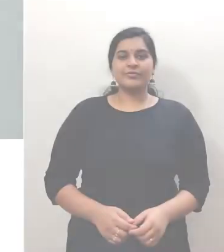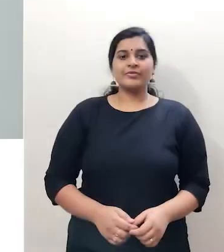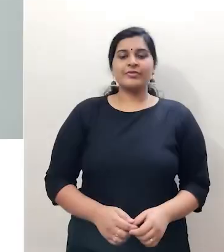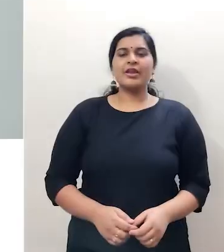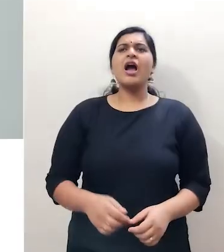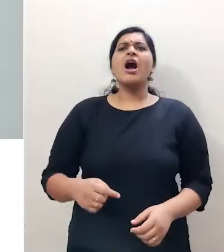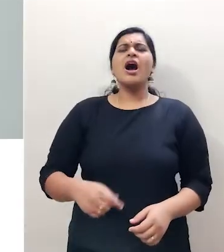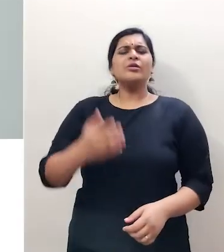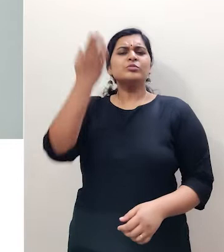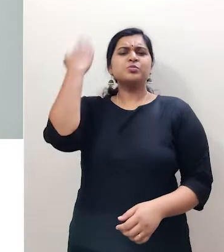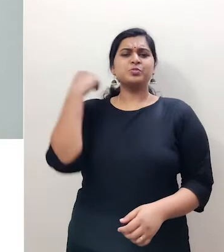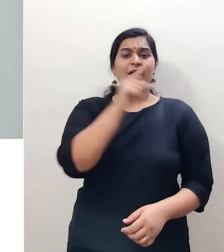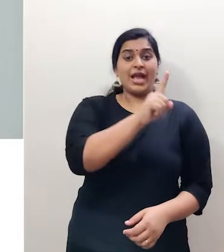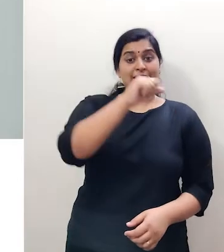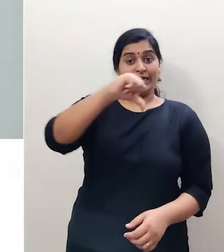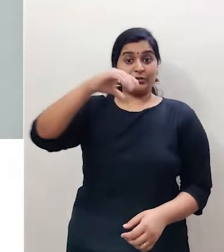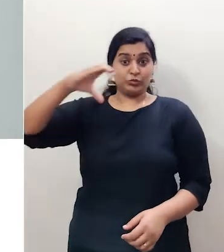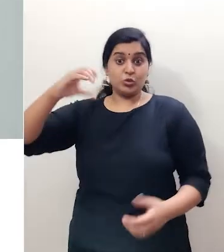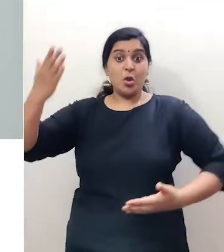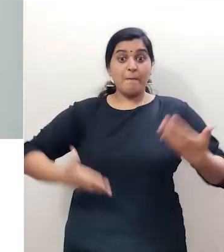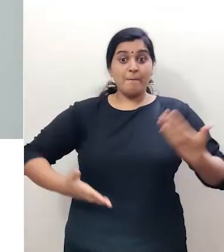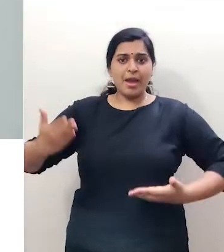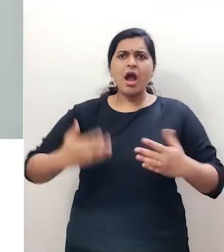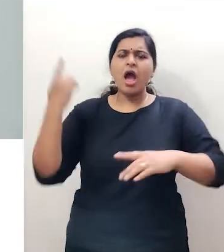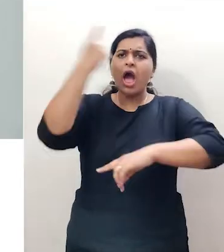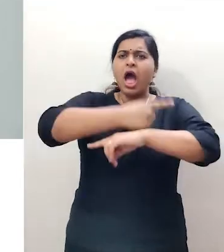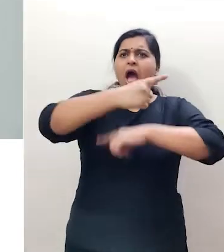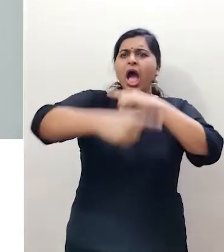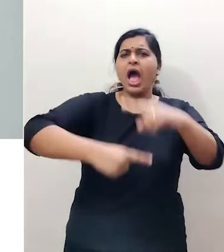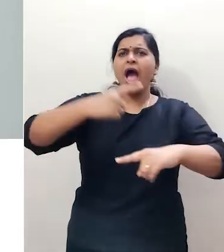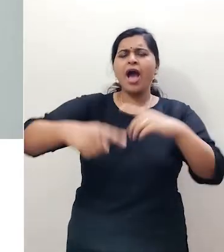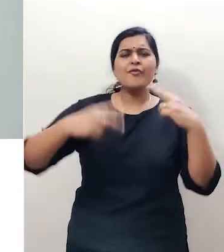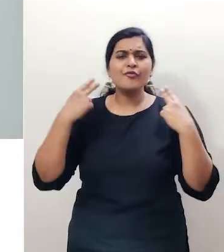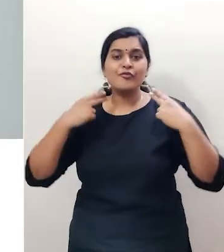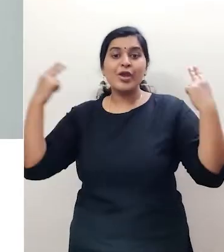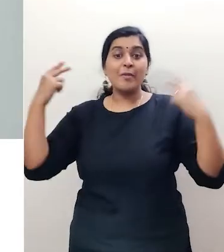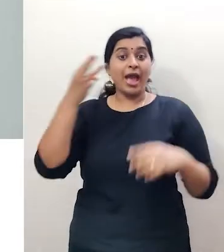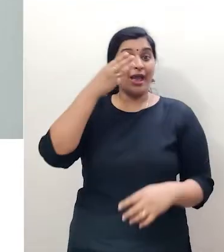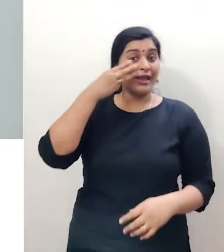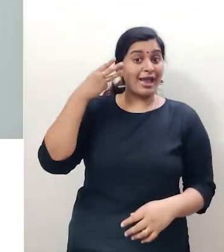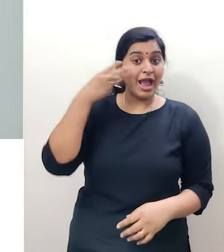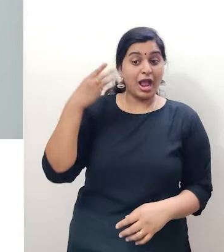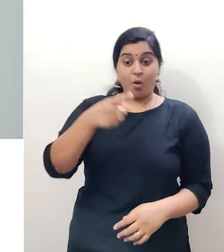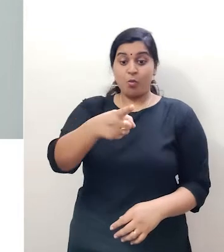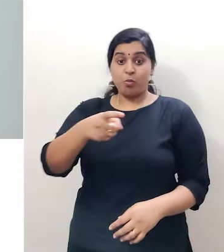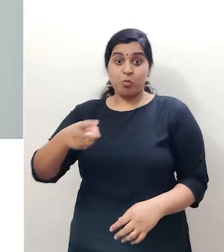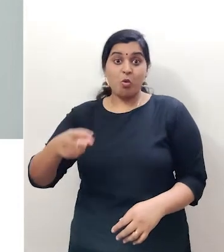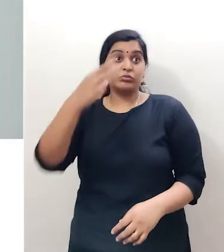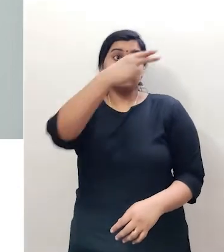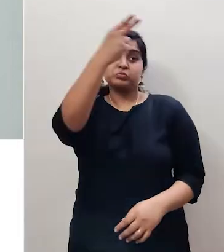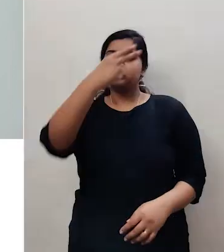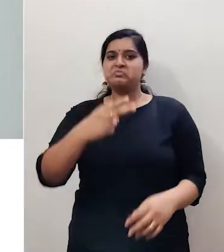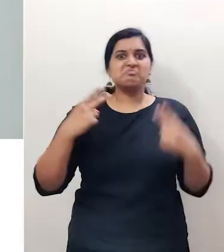In the everyday visual language of 19th century Bengal, the cat and prawn motif stands out as one of the most seen and recognized